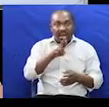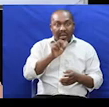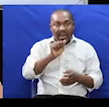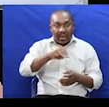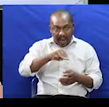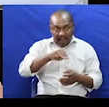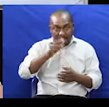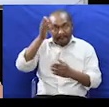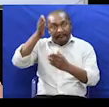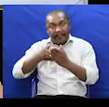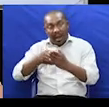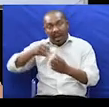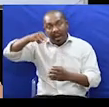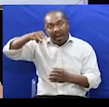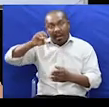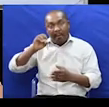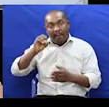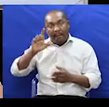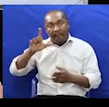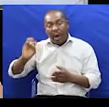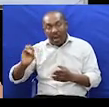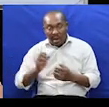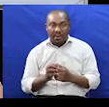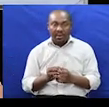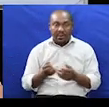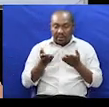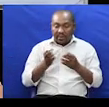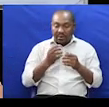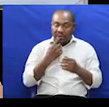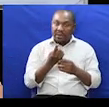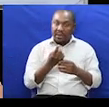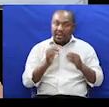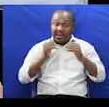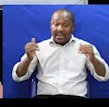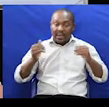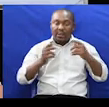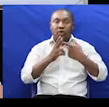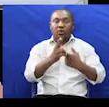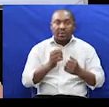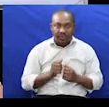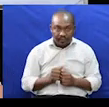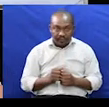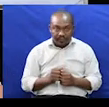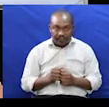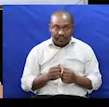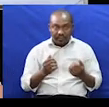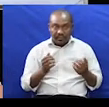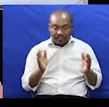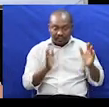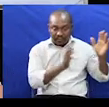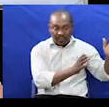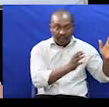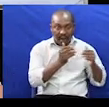the concentration of potassium hydroxide. That is why we call it a standard solution. Then after understanding a